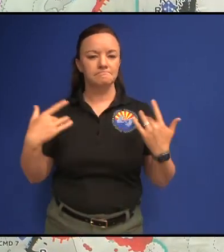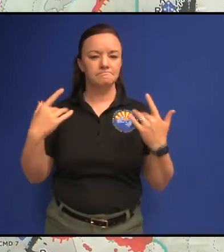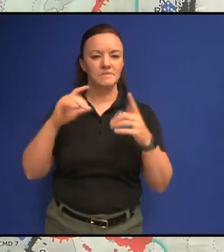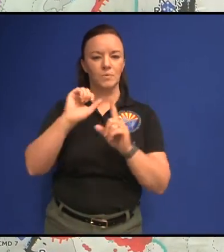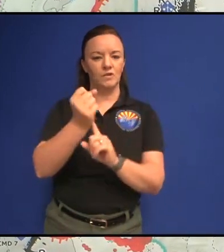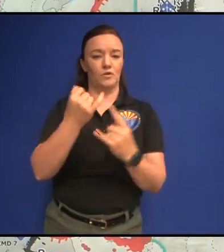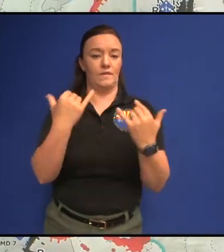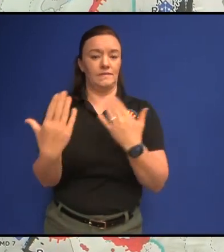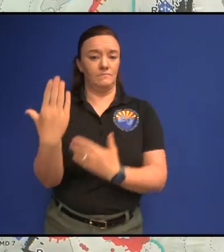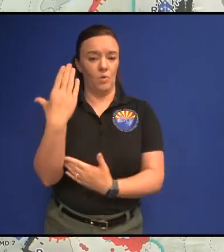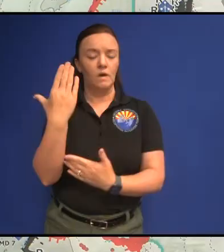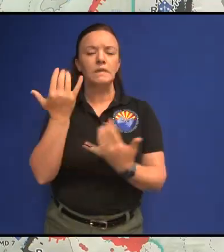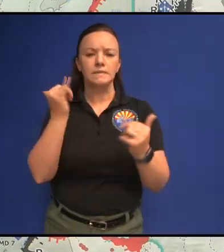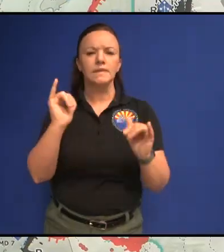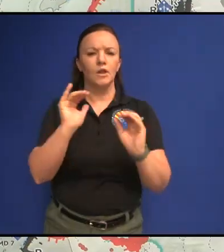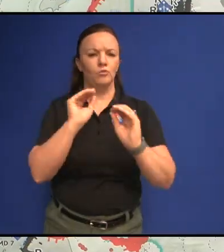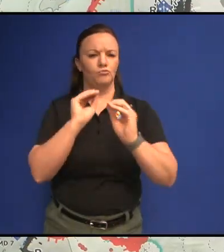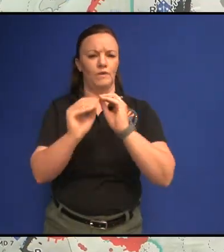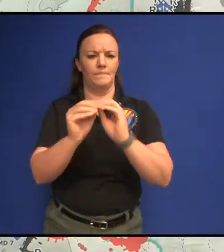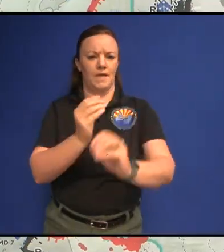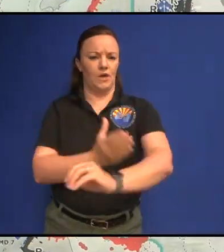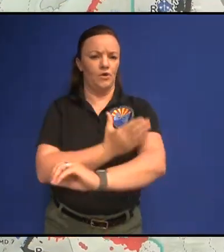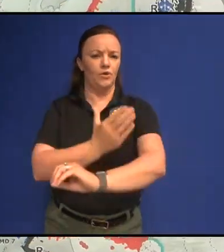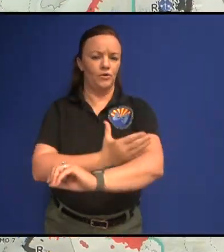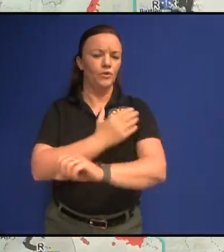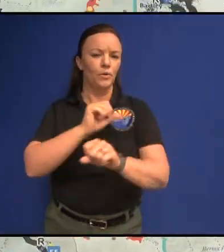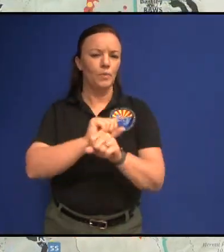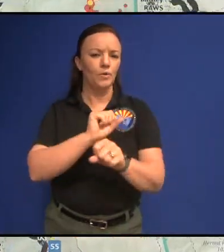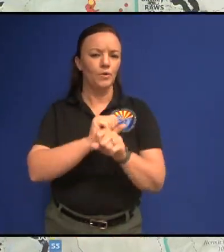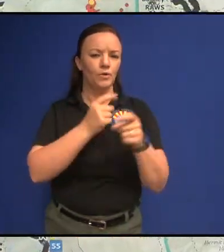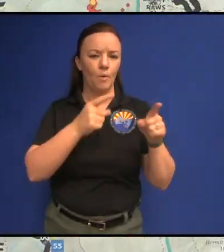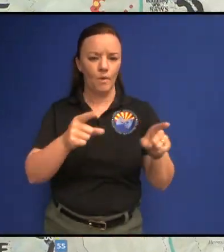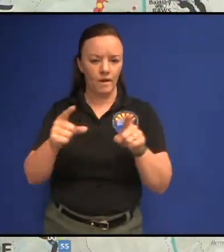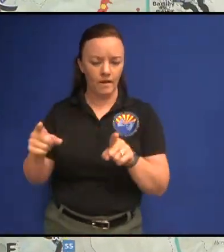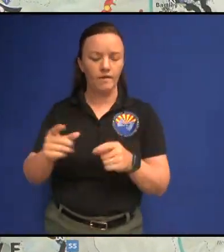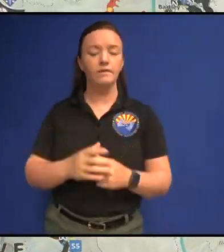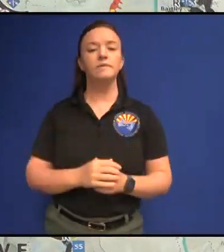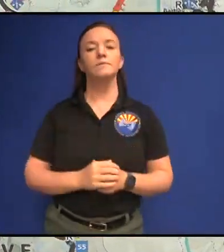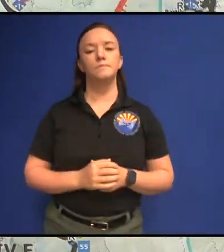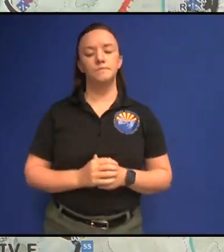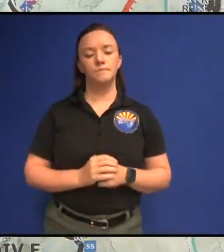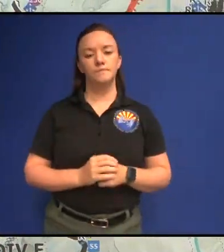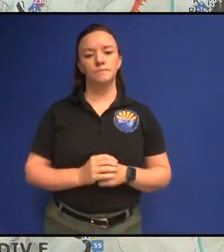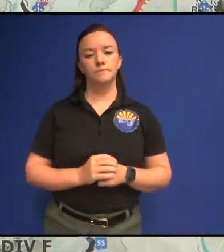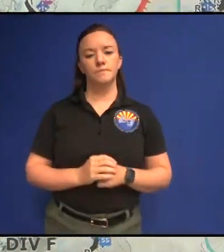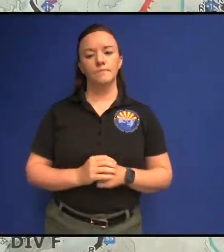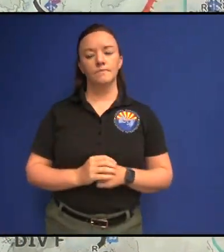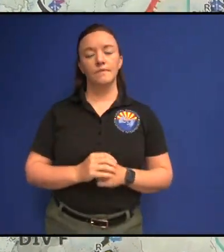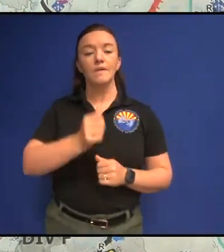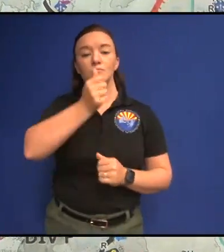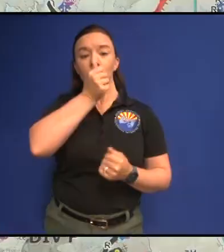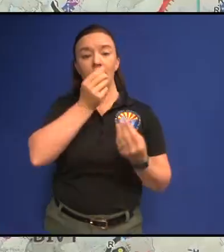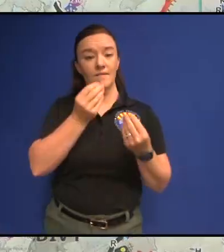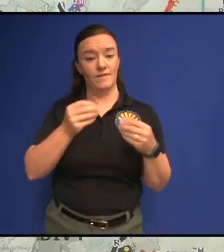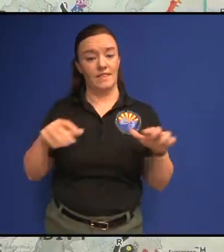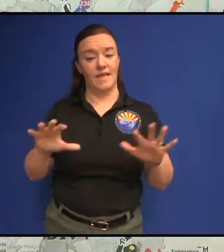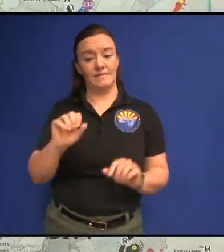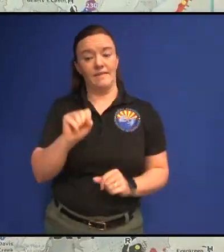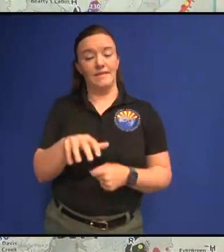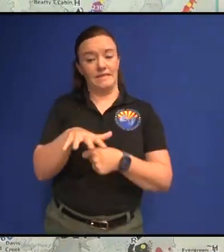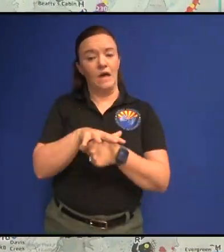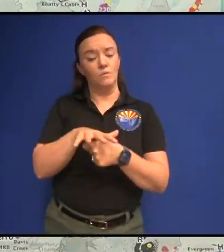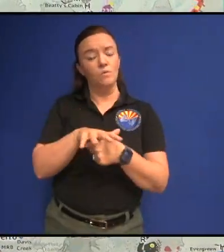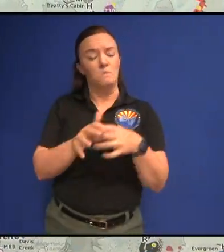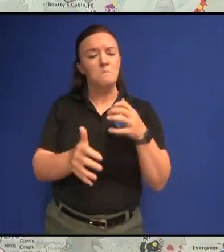Still have the repair work going on. Most of the repair work has been completed on the private lands down in this south